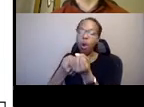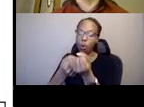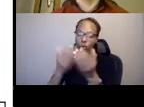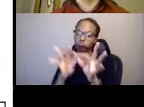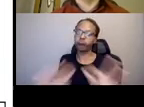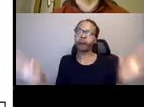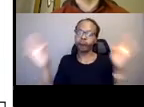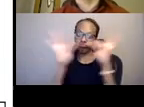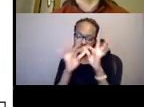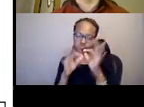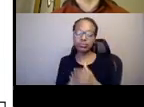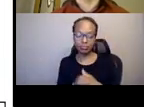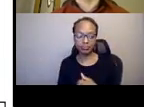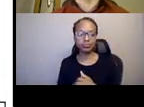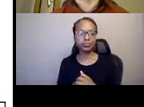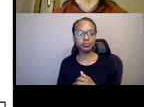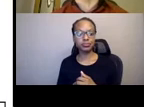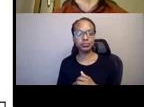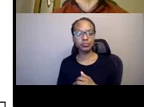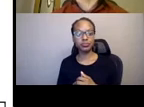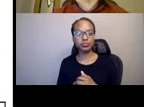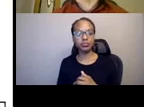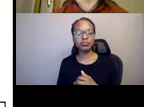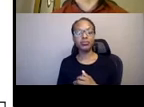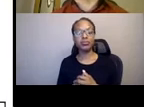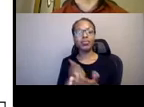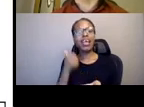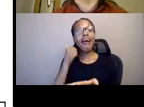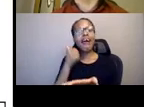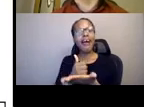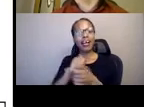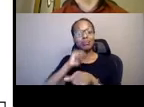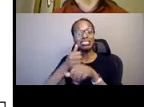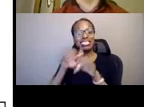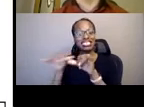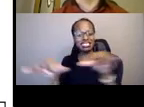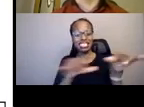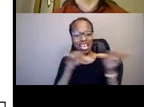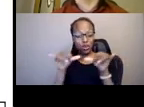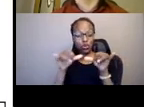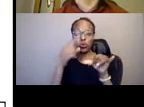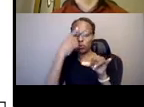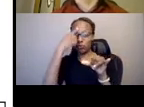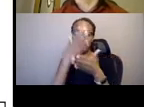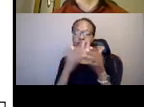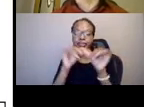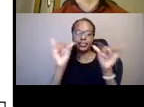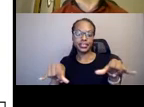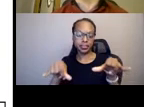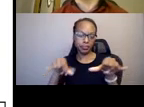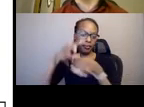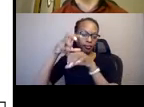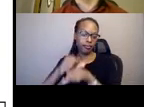that reason, it also sets the standard for certain systemic practices that's happening in the field. There's a